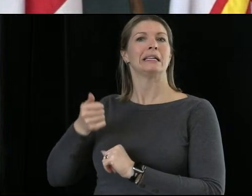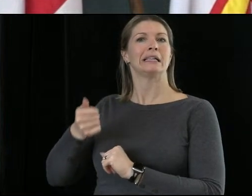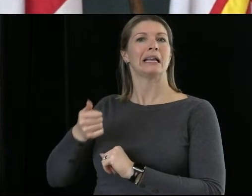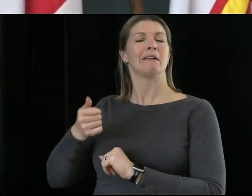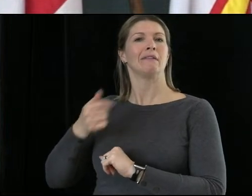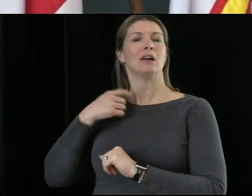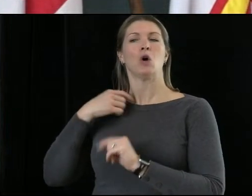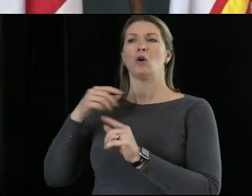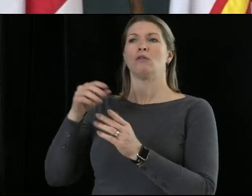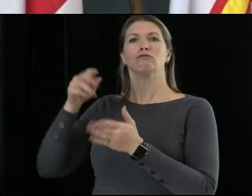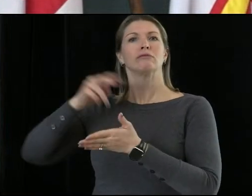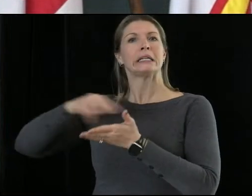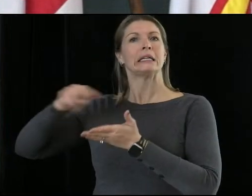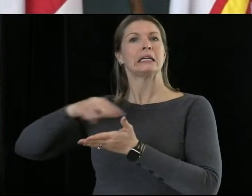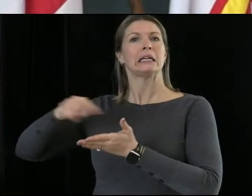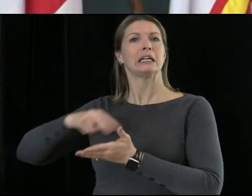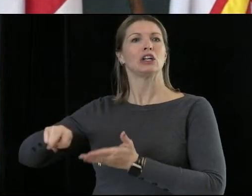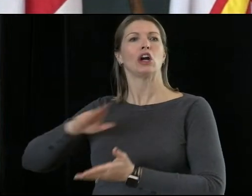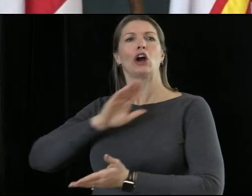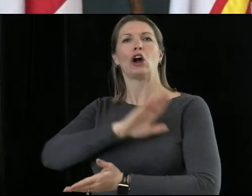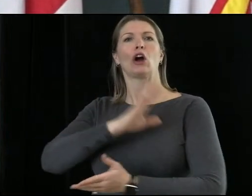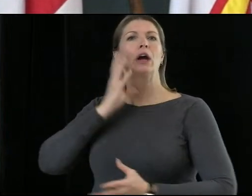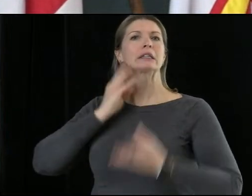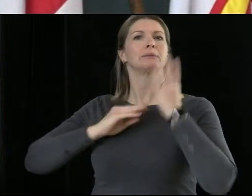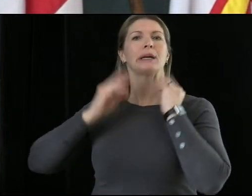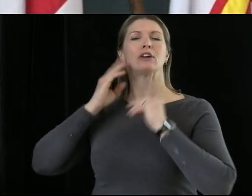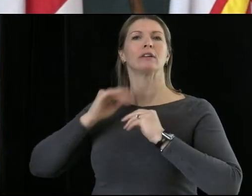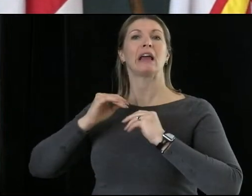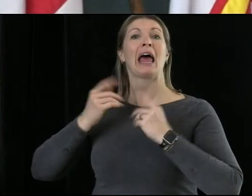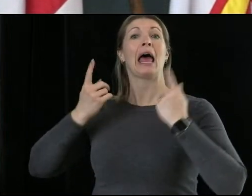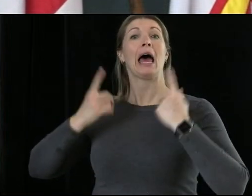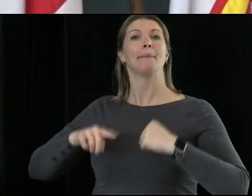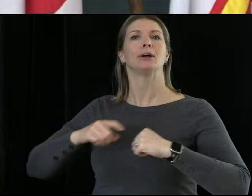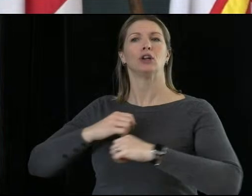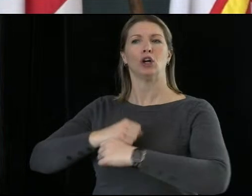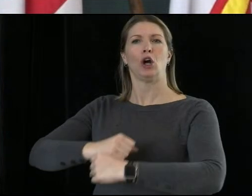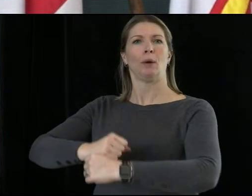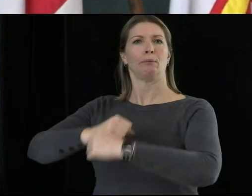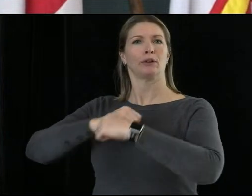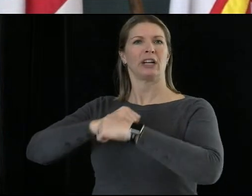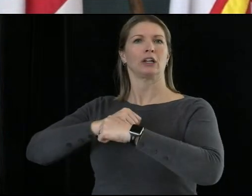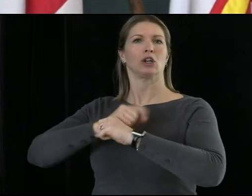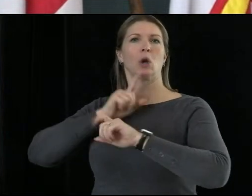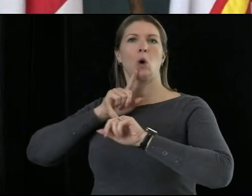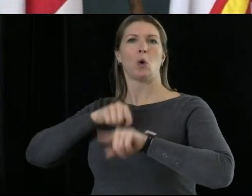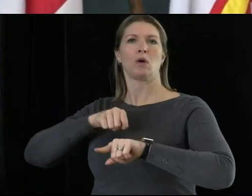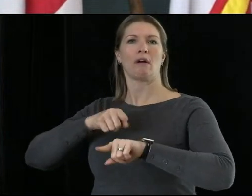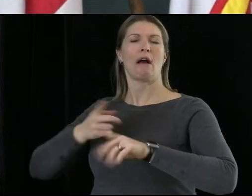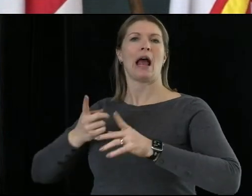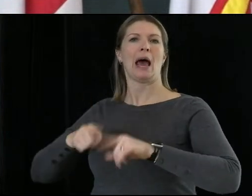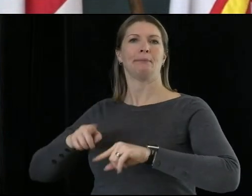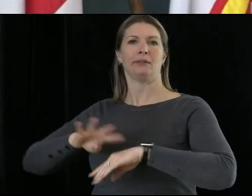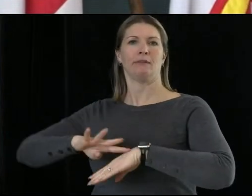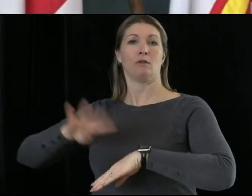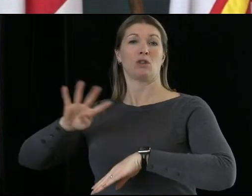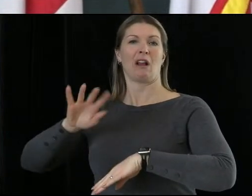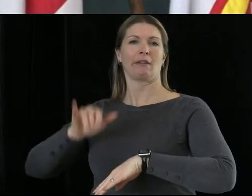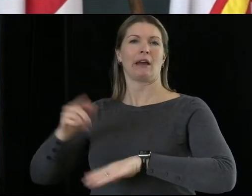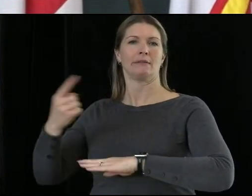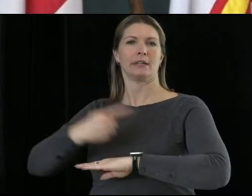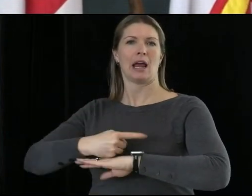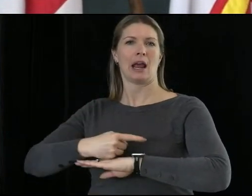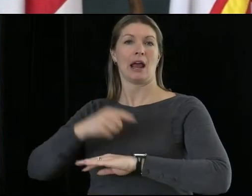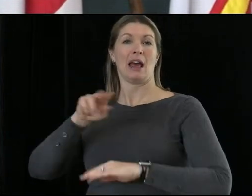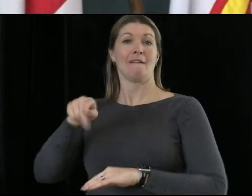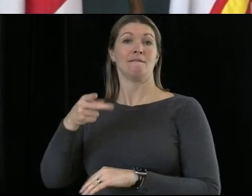had endured. A protection order was put in place at 4 p.m. that day, which Philip